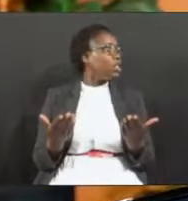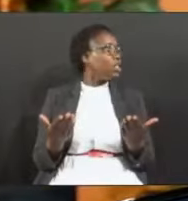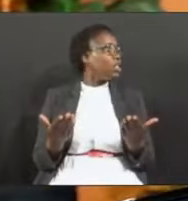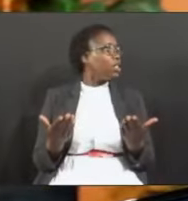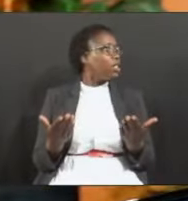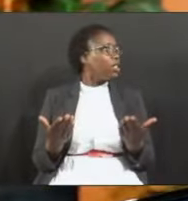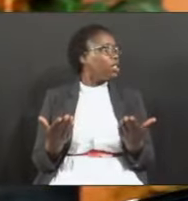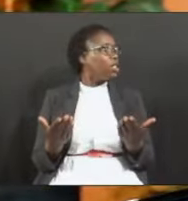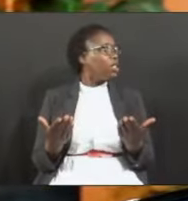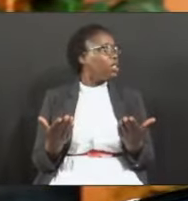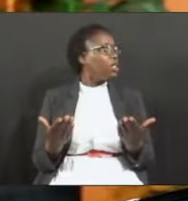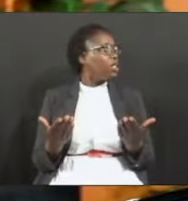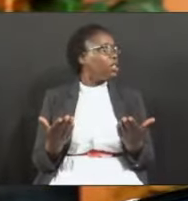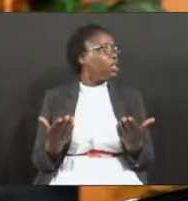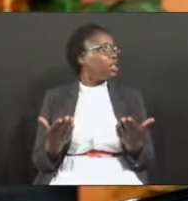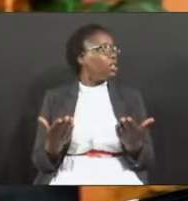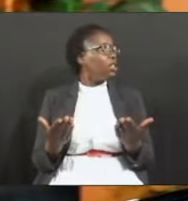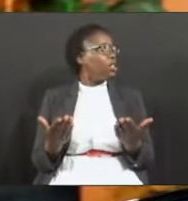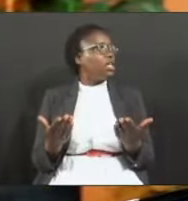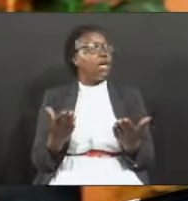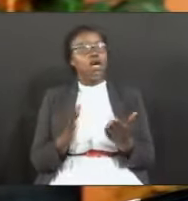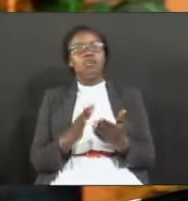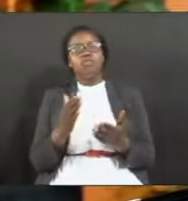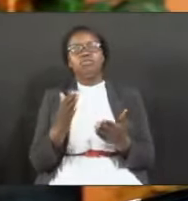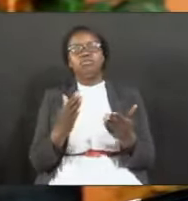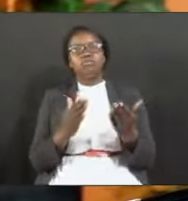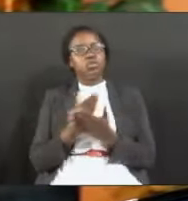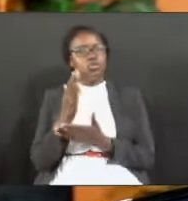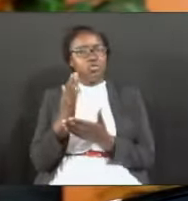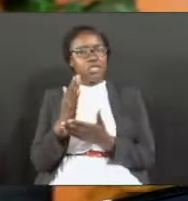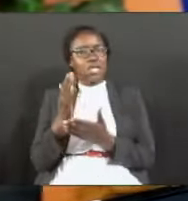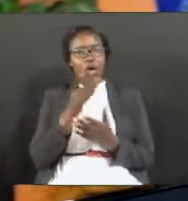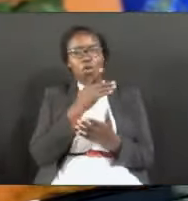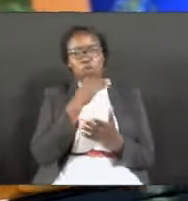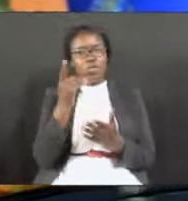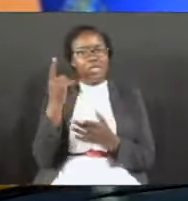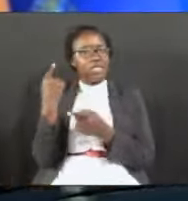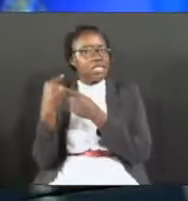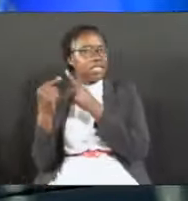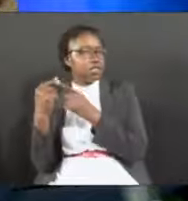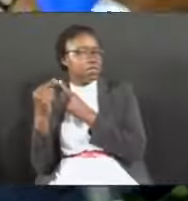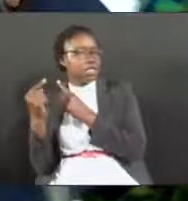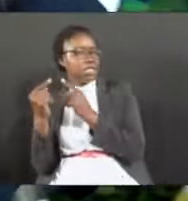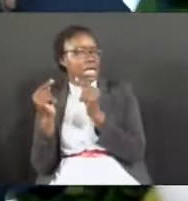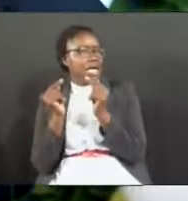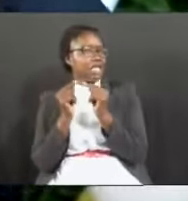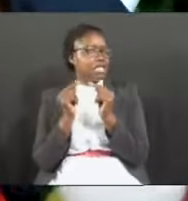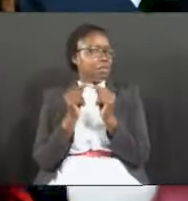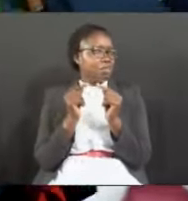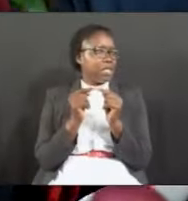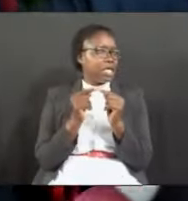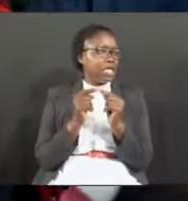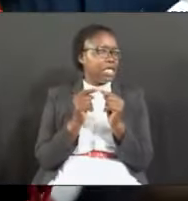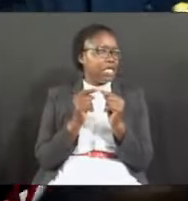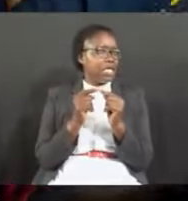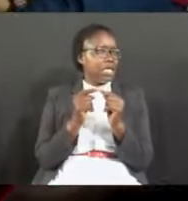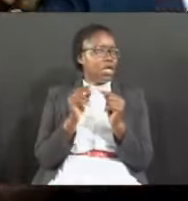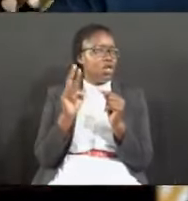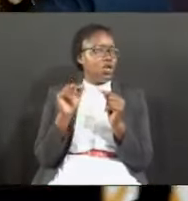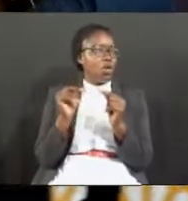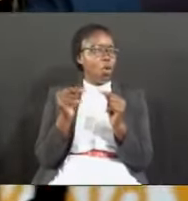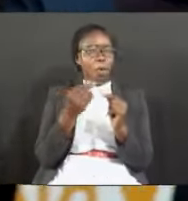I've gone through a wilderness experience. The pain in my heart, no man, no woman